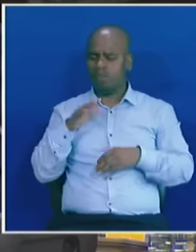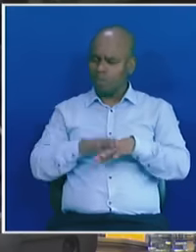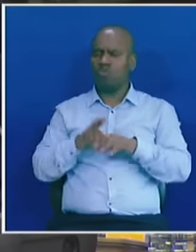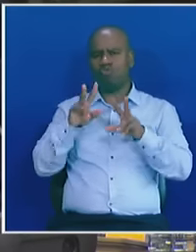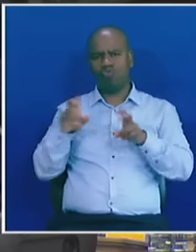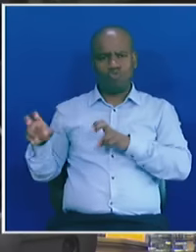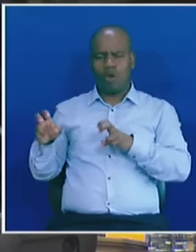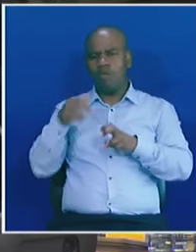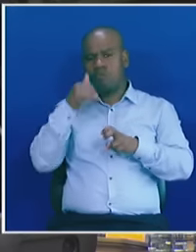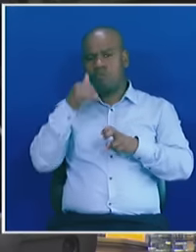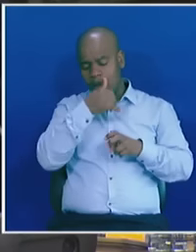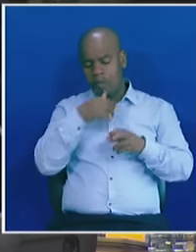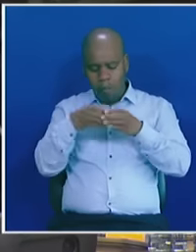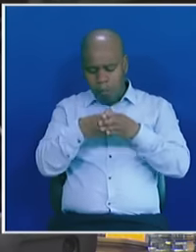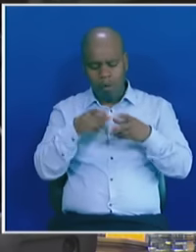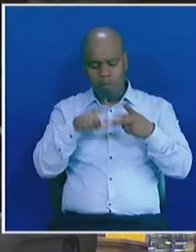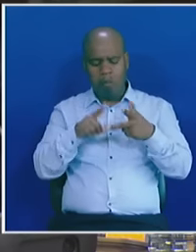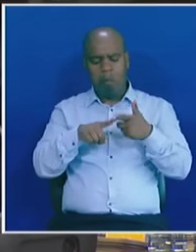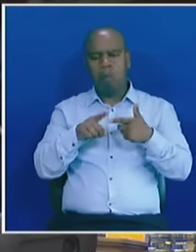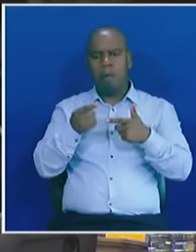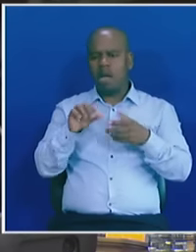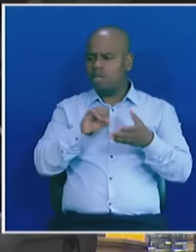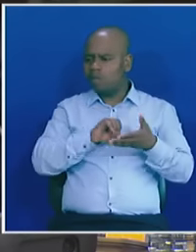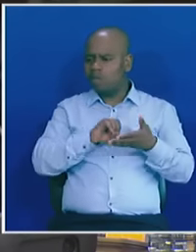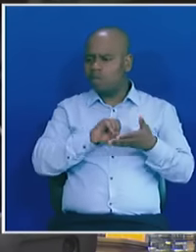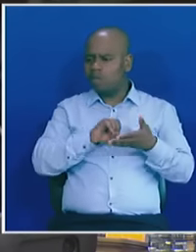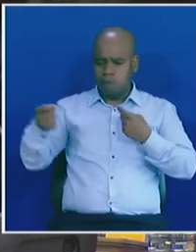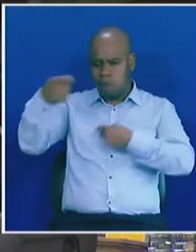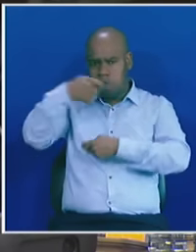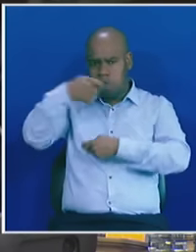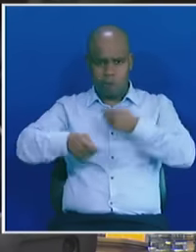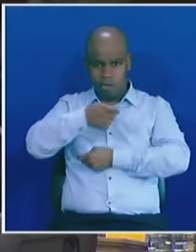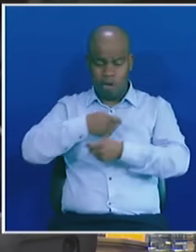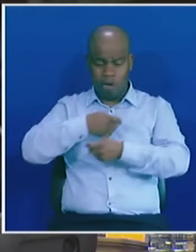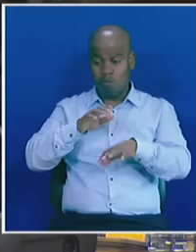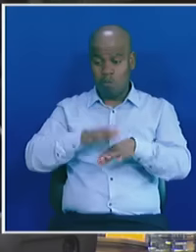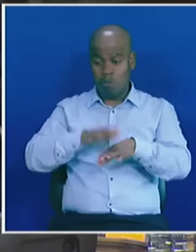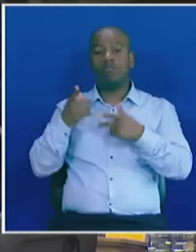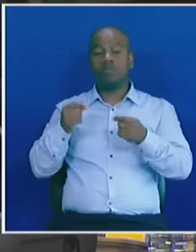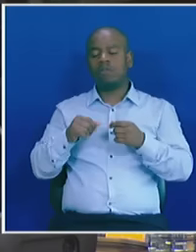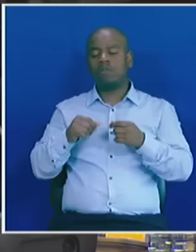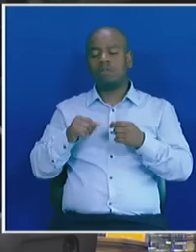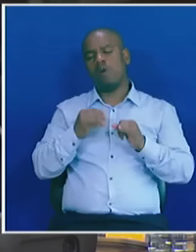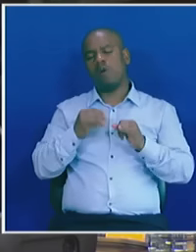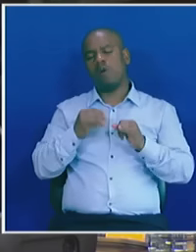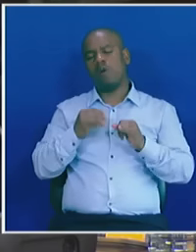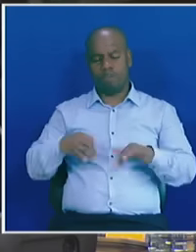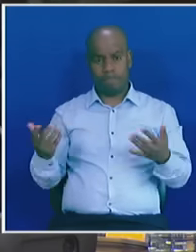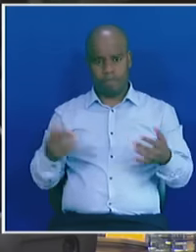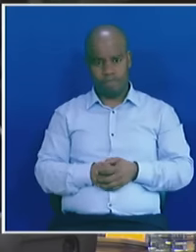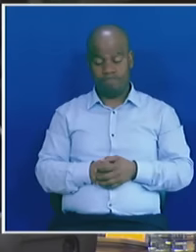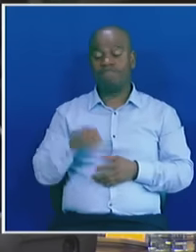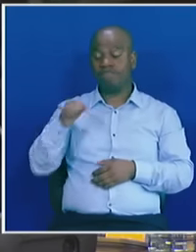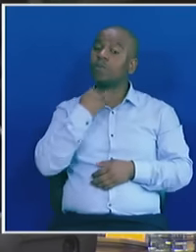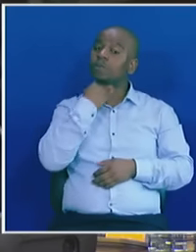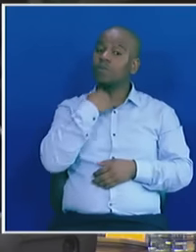money laundering, border aviation security. The current drought is a serious threat in terms of food security. As a result of the drought